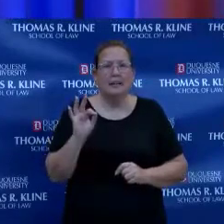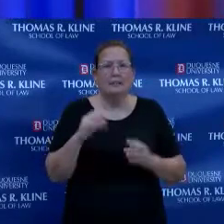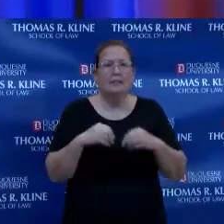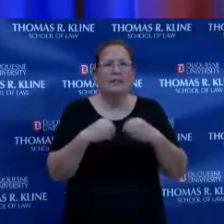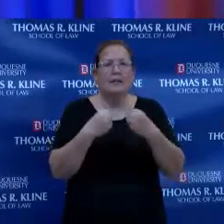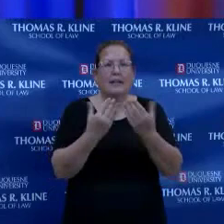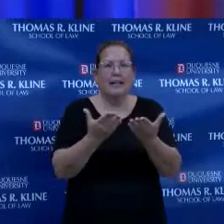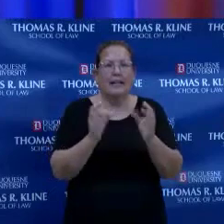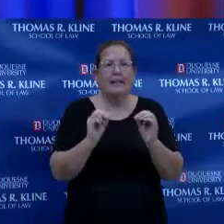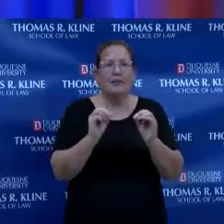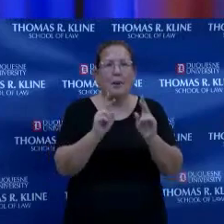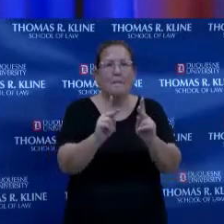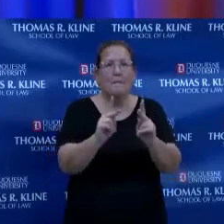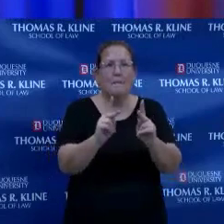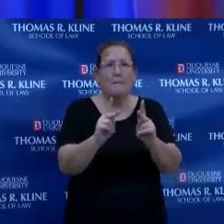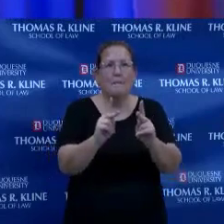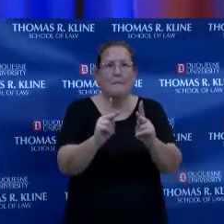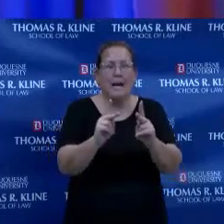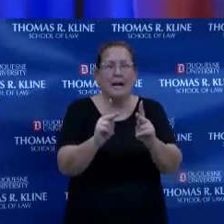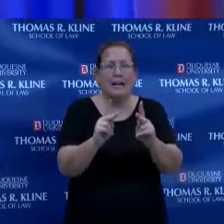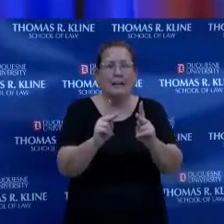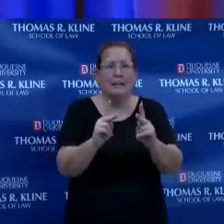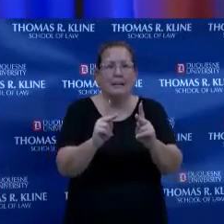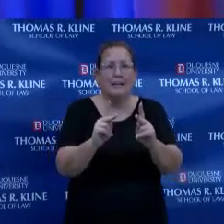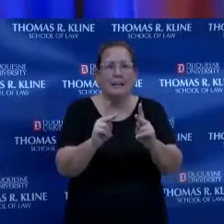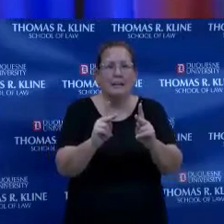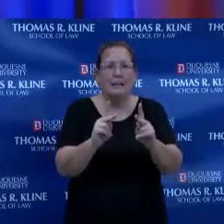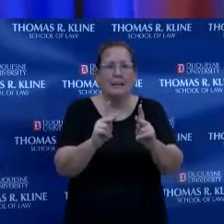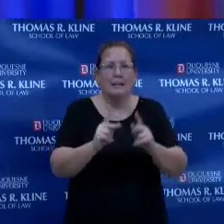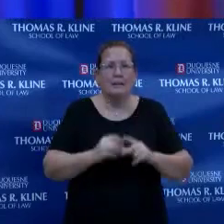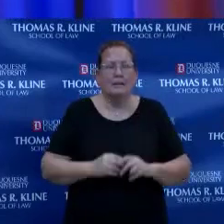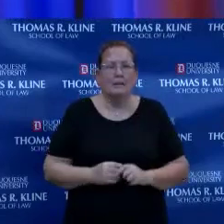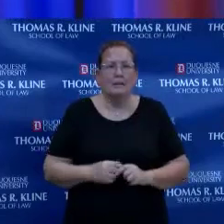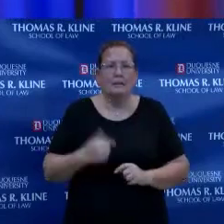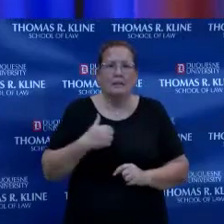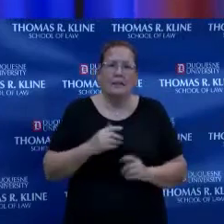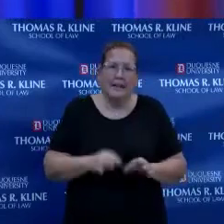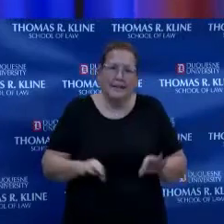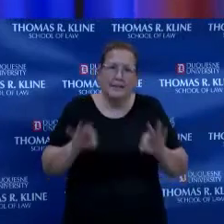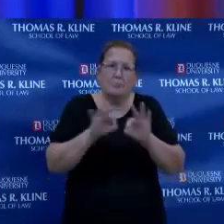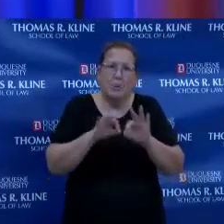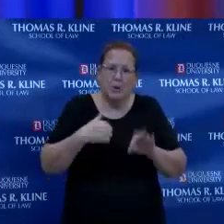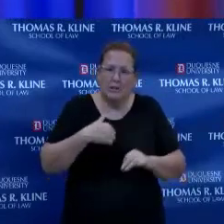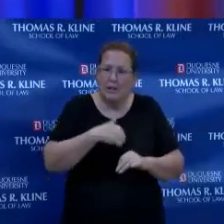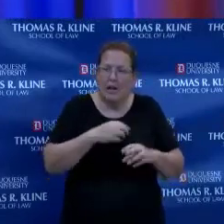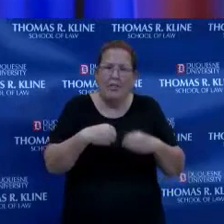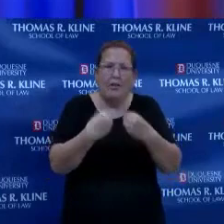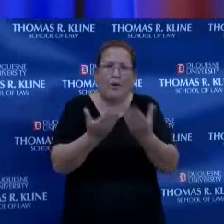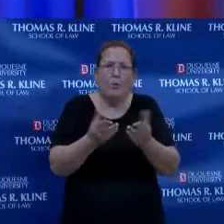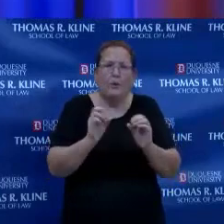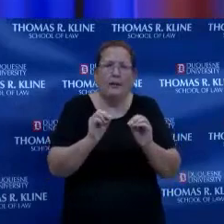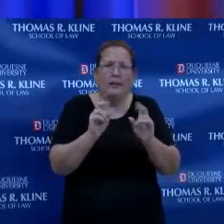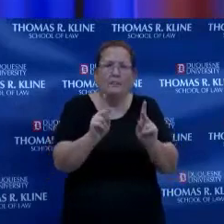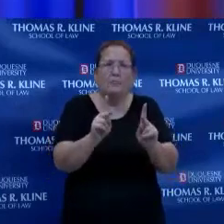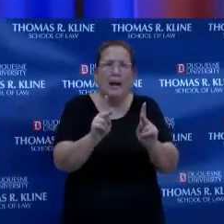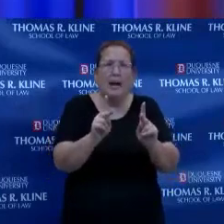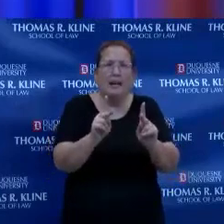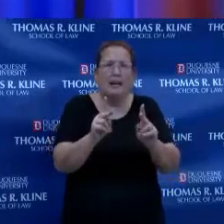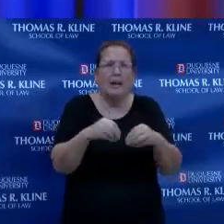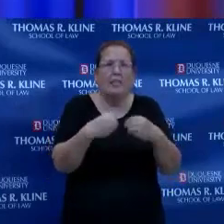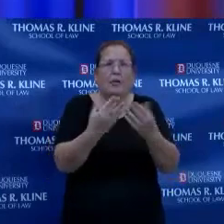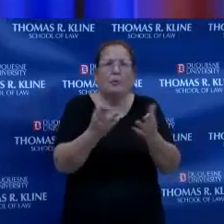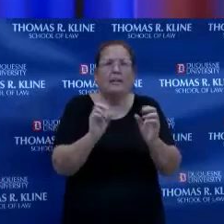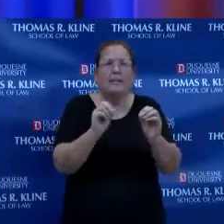We are obliged, in my view, it's incumbent upon us to give back. To give back to